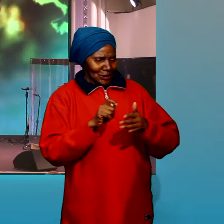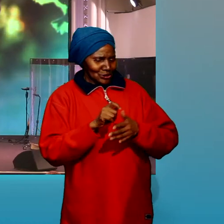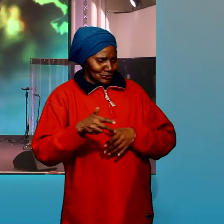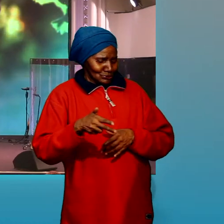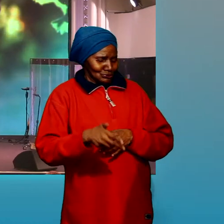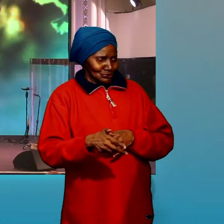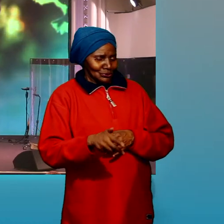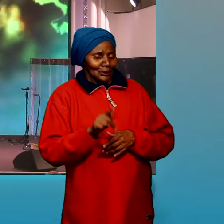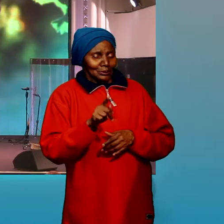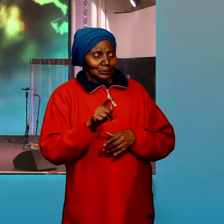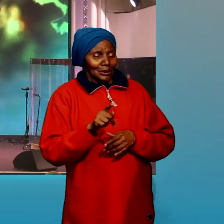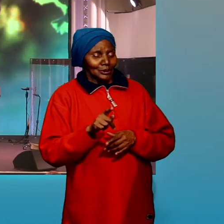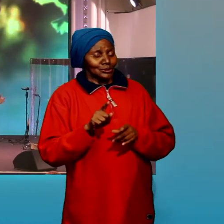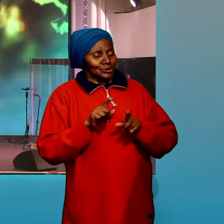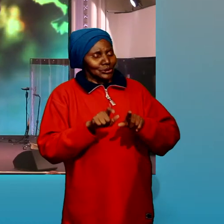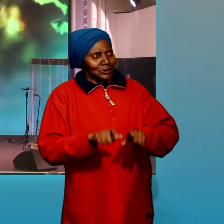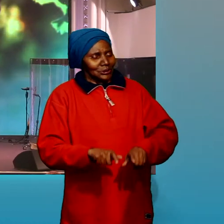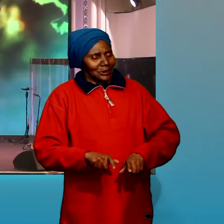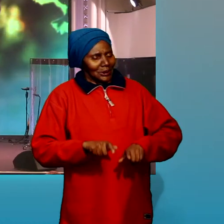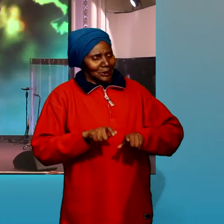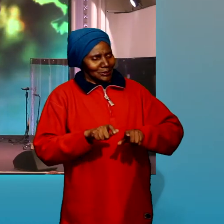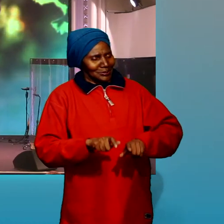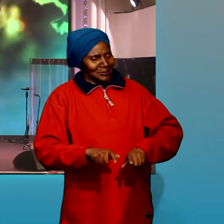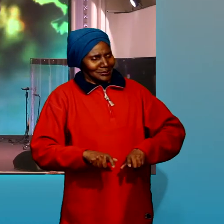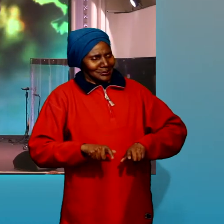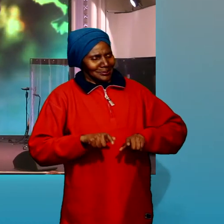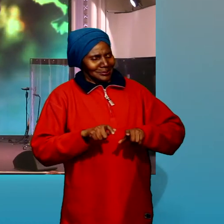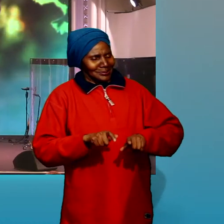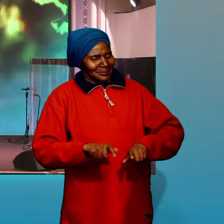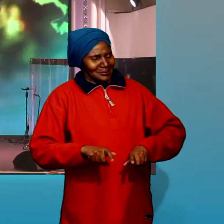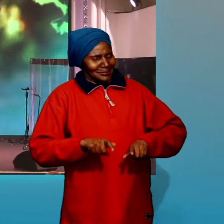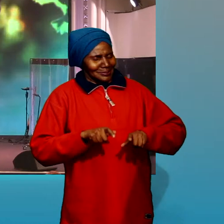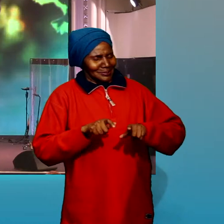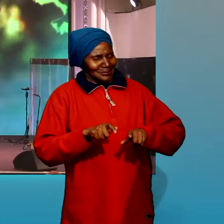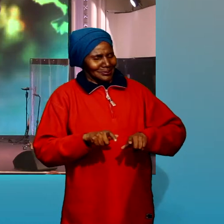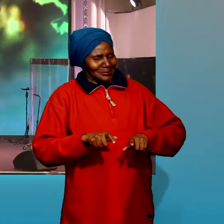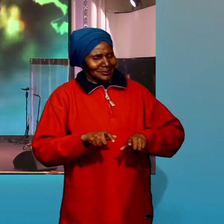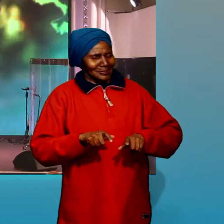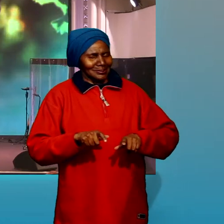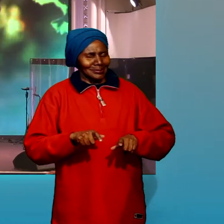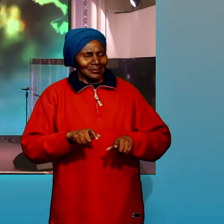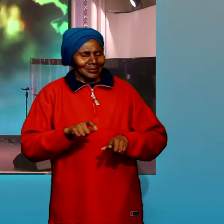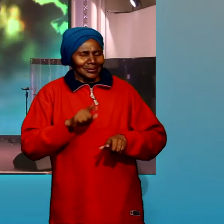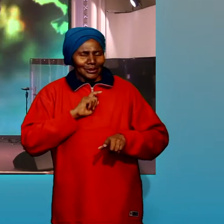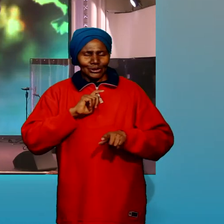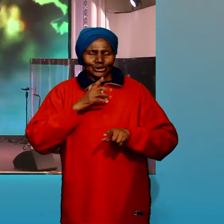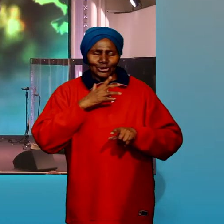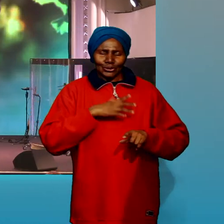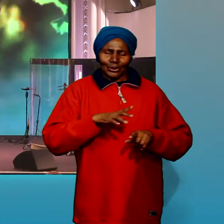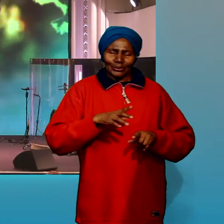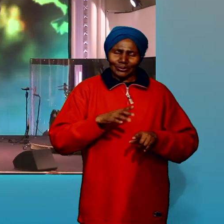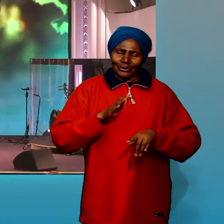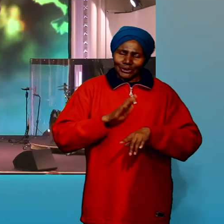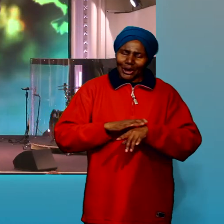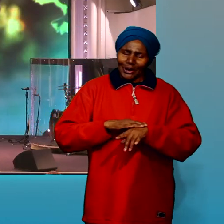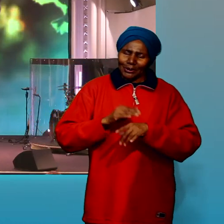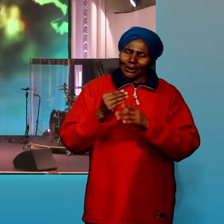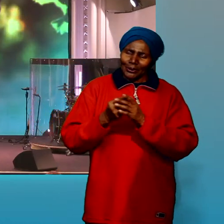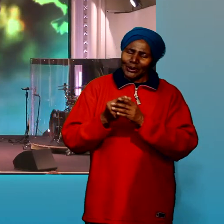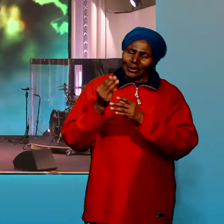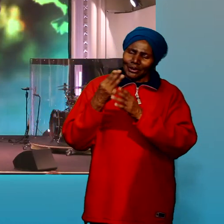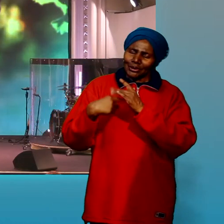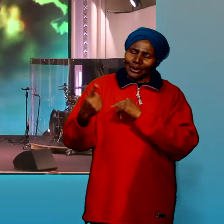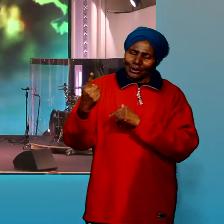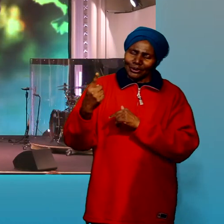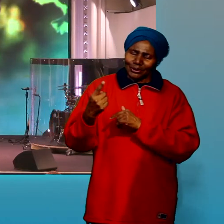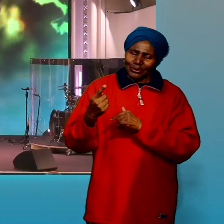set up your home. Everything around your life is orientated to that place or that person. Are we